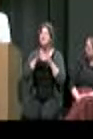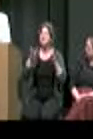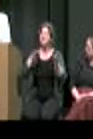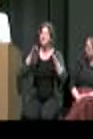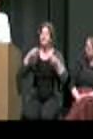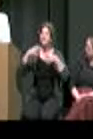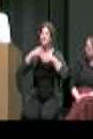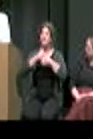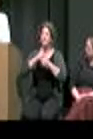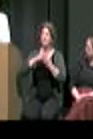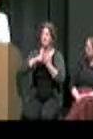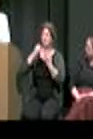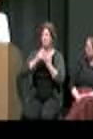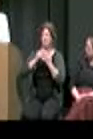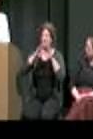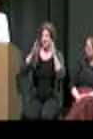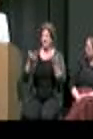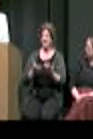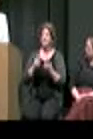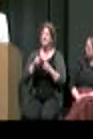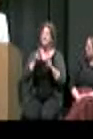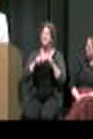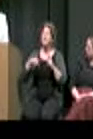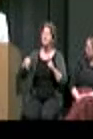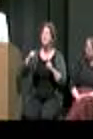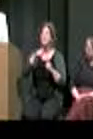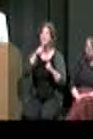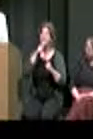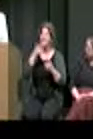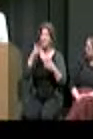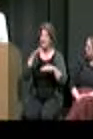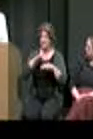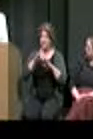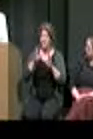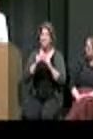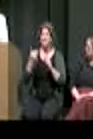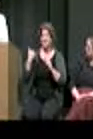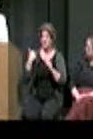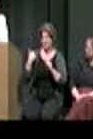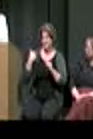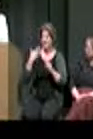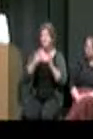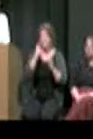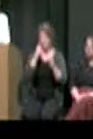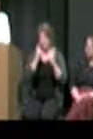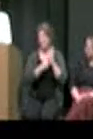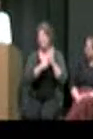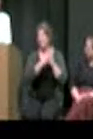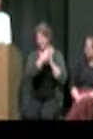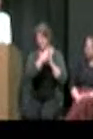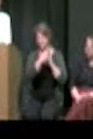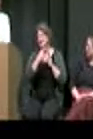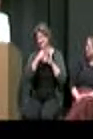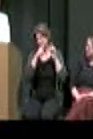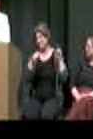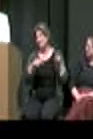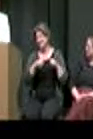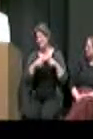the project itself. For folks who have been to these meetings in the past, you might recognize this.